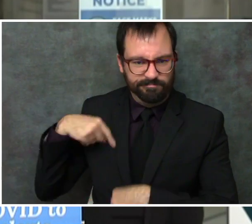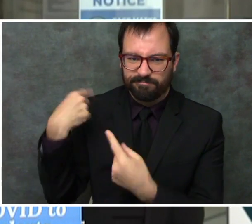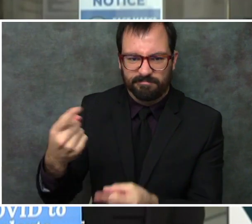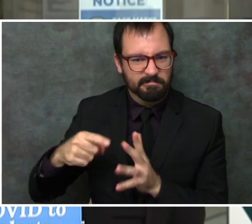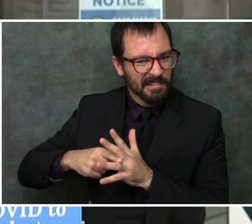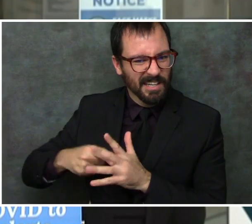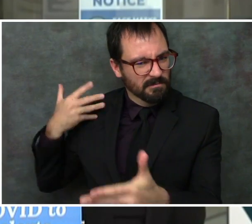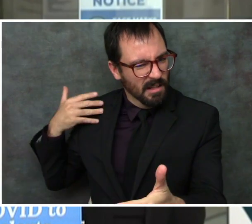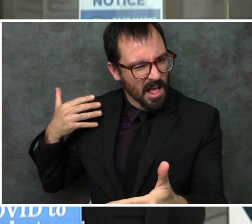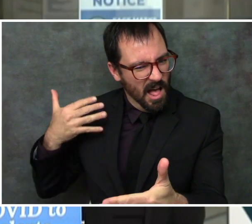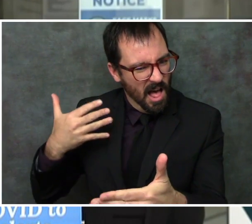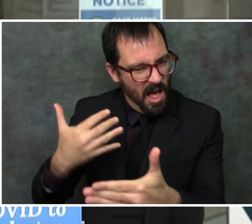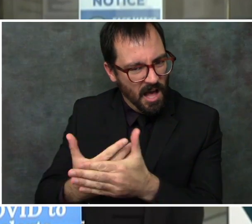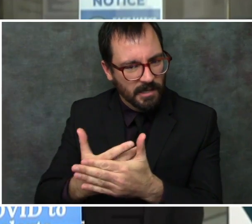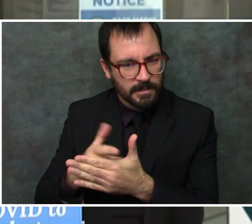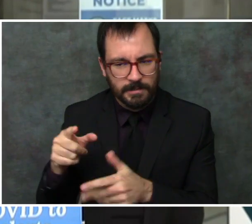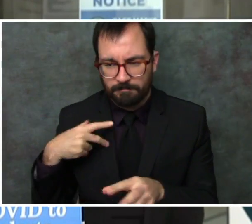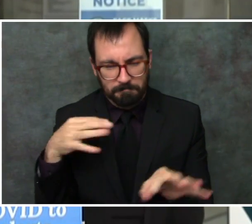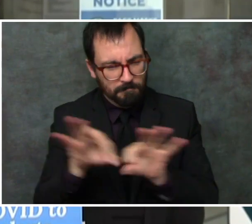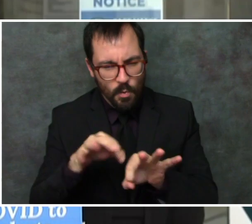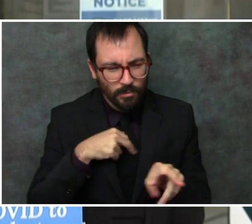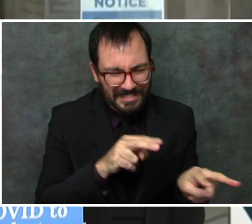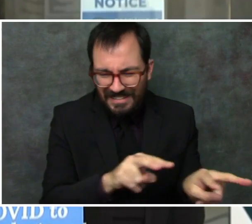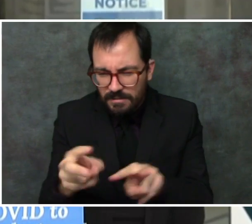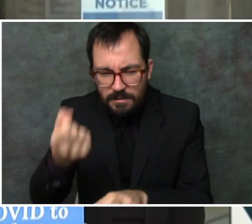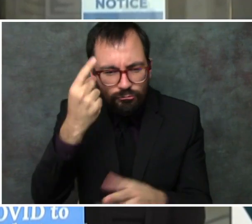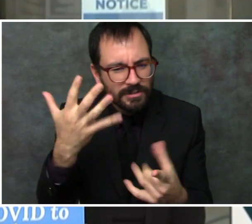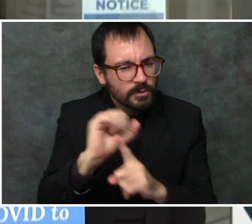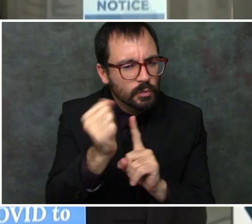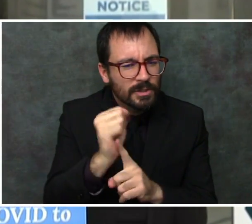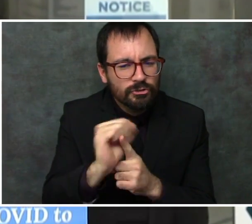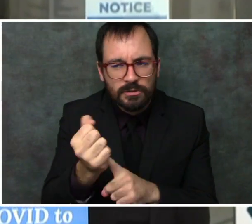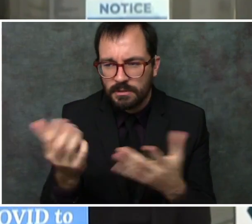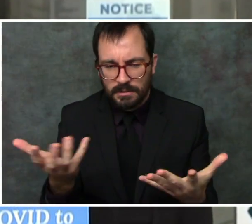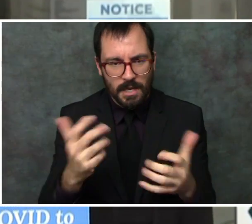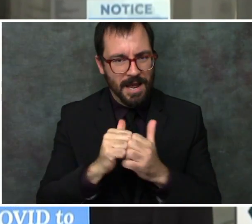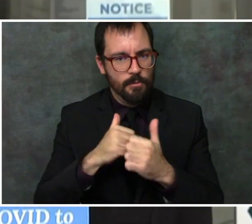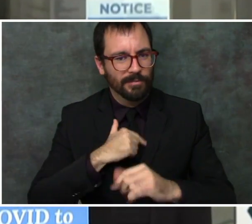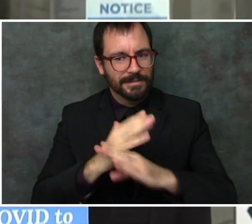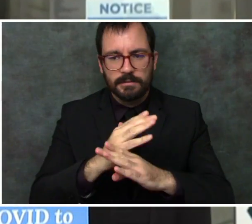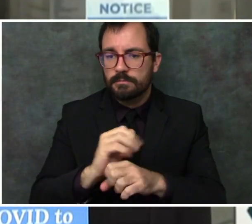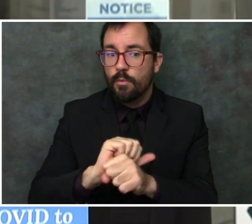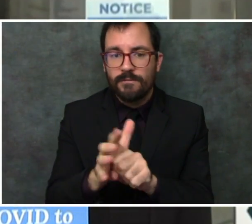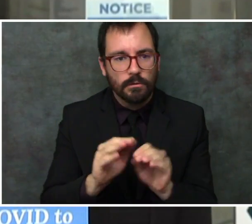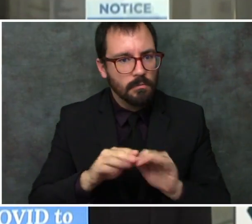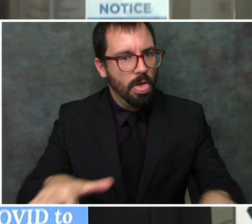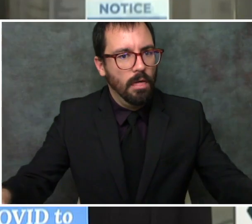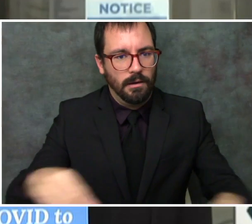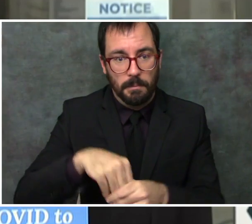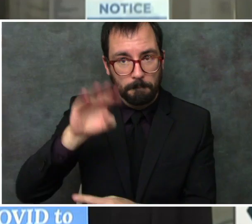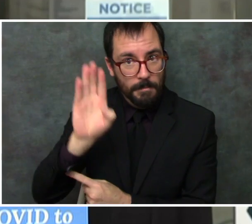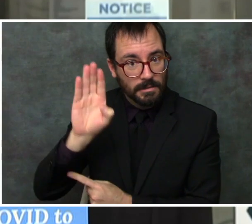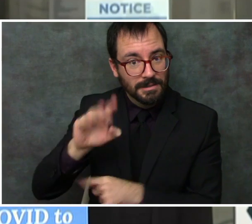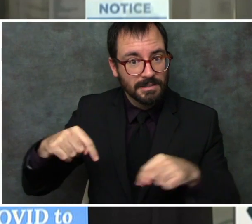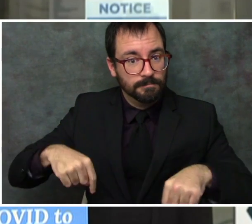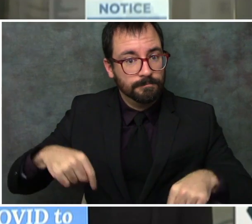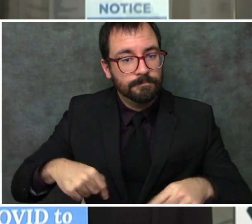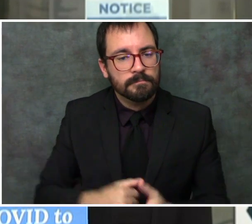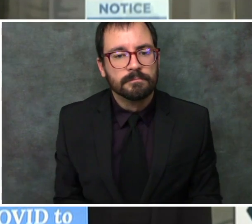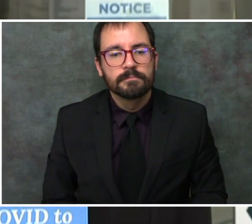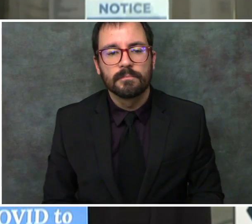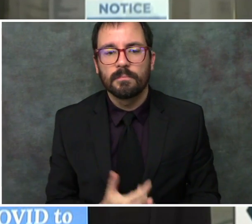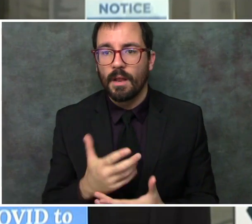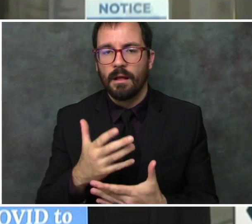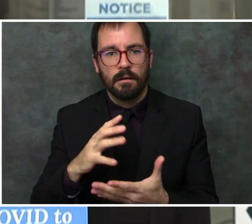that we're dealing with so we can work together to limit the spread of COVID in Boston and limit the harm that it causes and move forward safely and